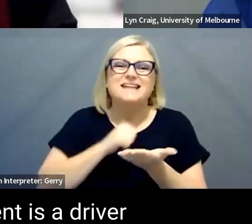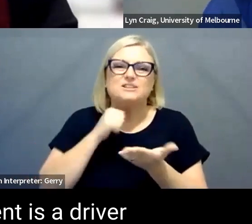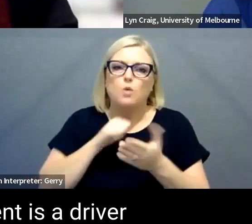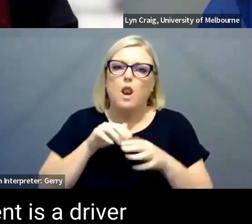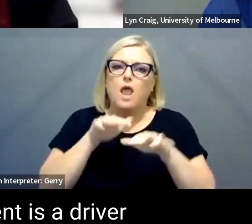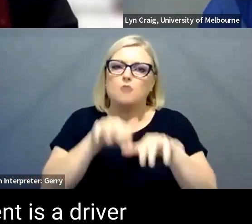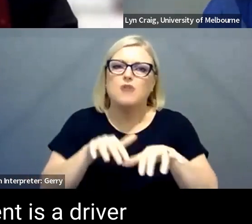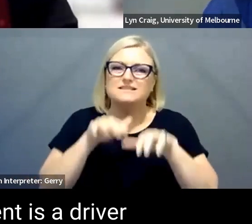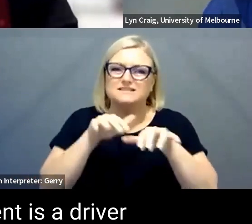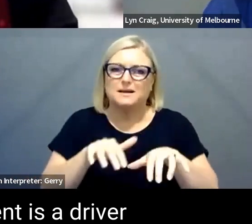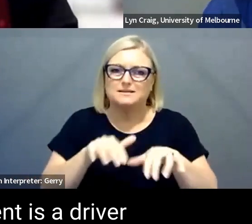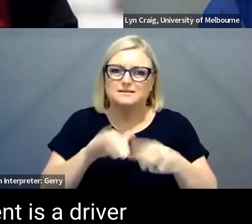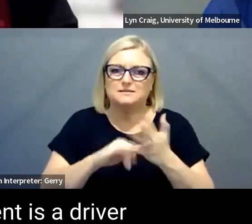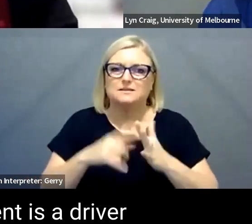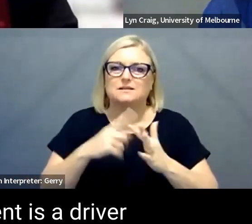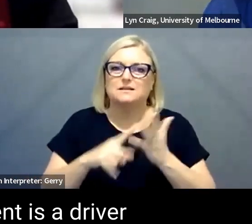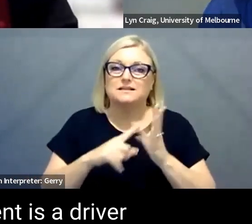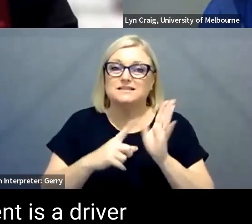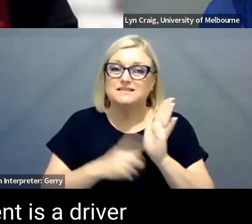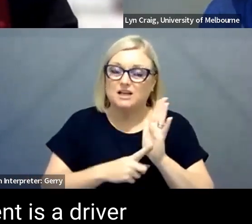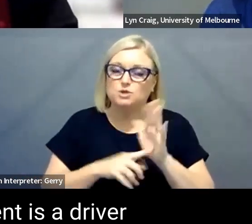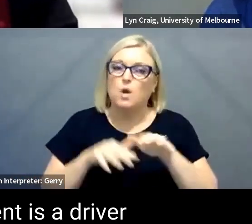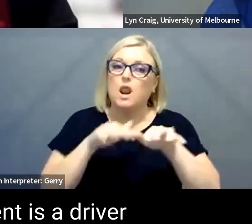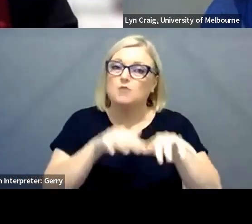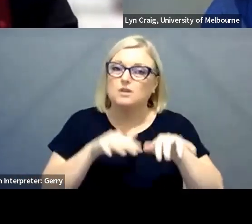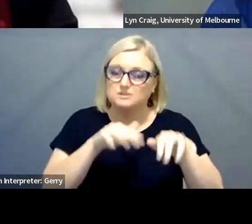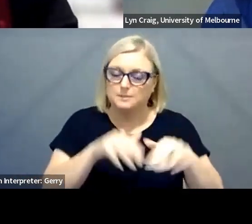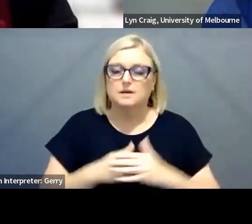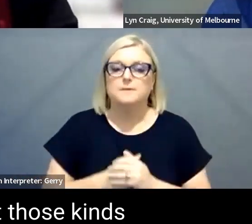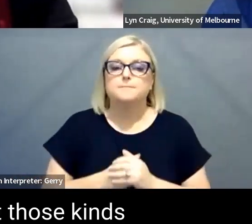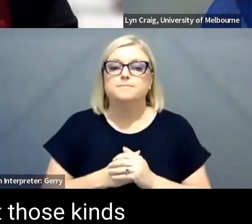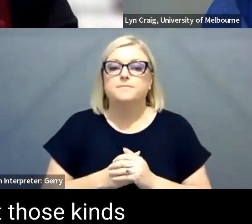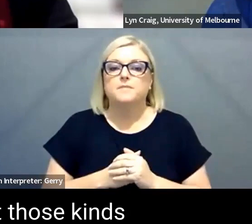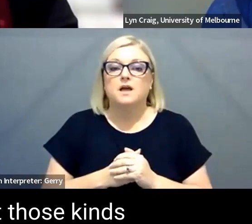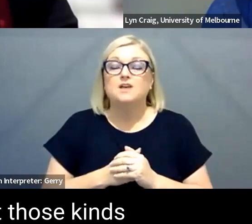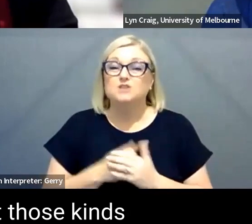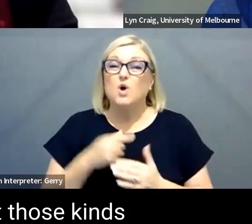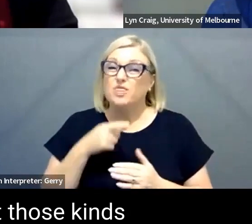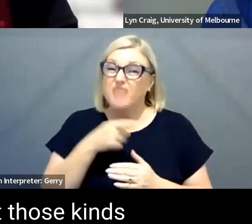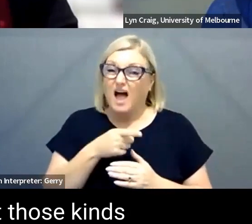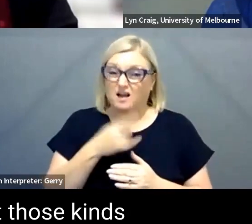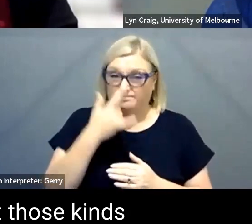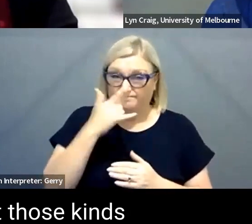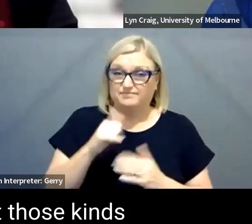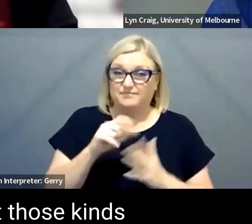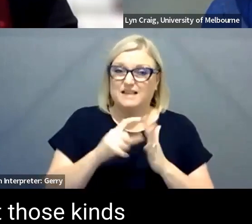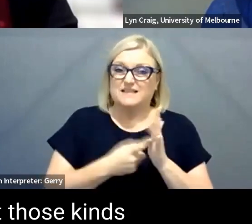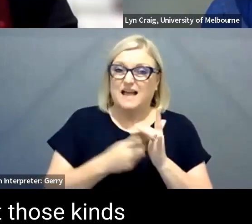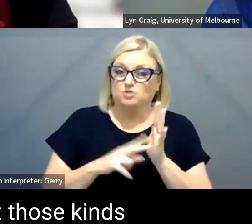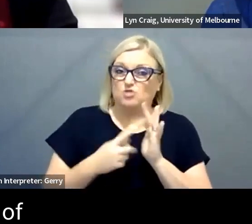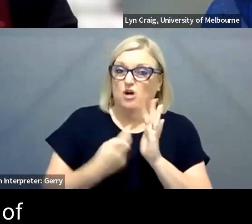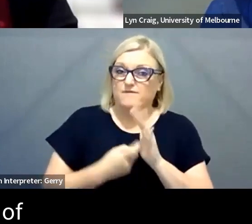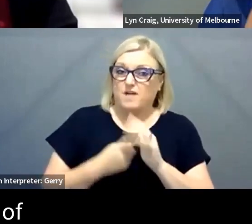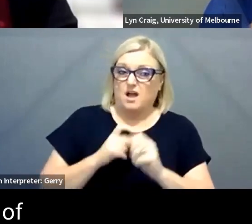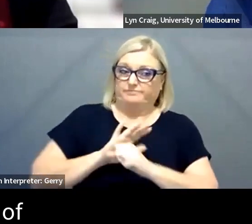harassment, is a driver of gender inequality. So, stamping out those kinds of behaviours is part of